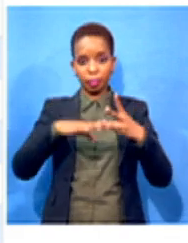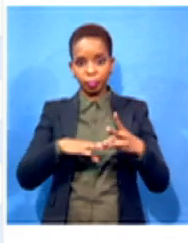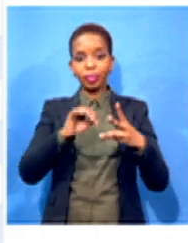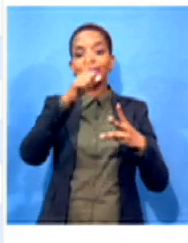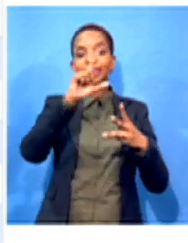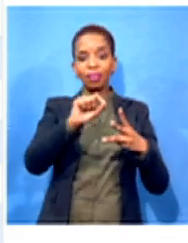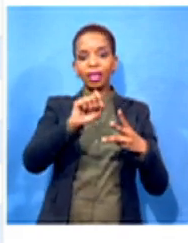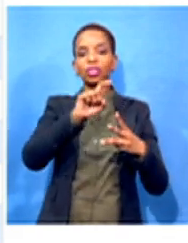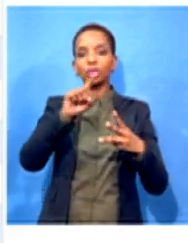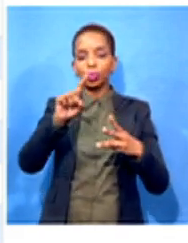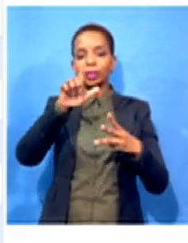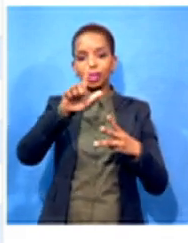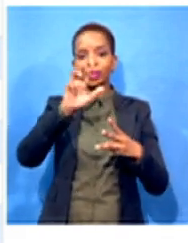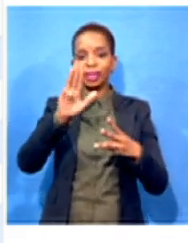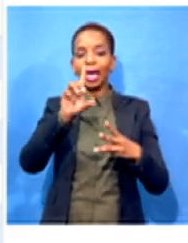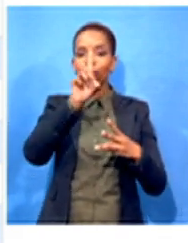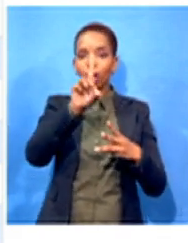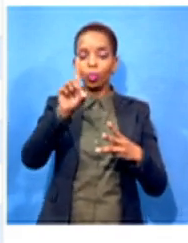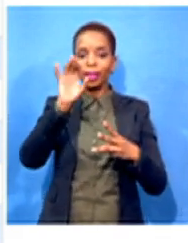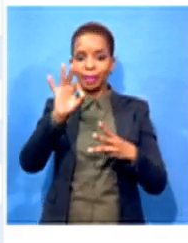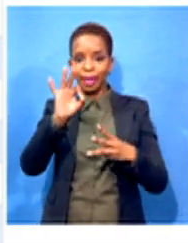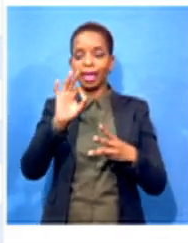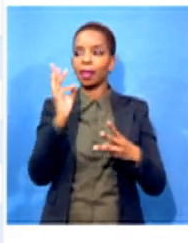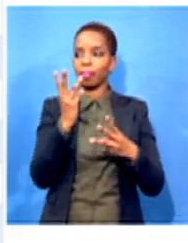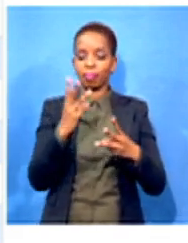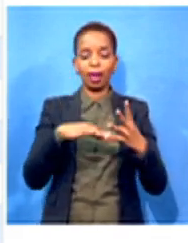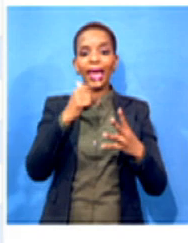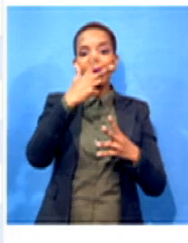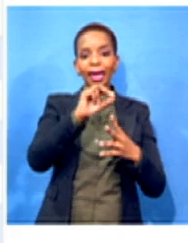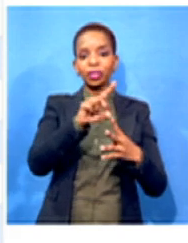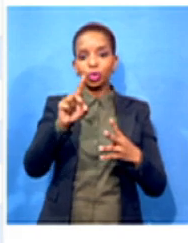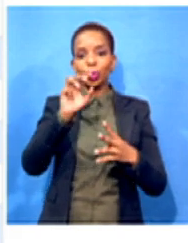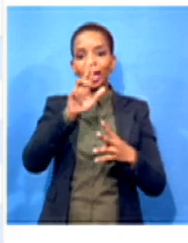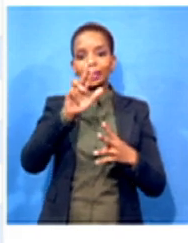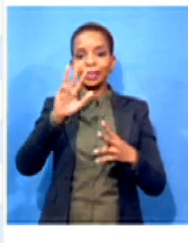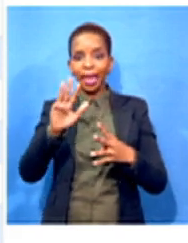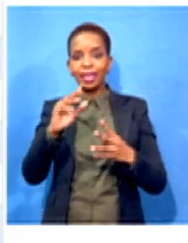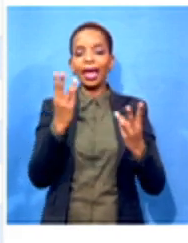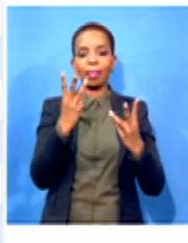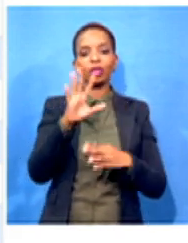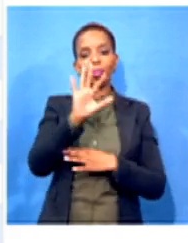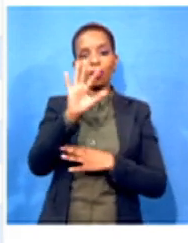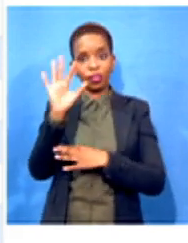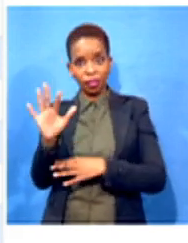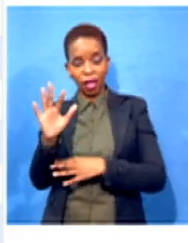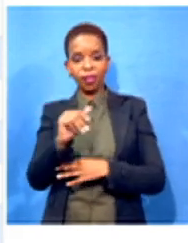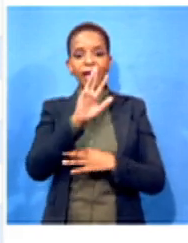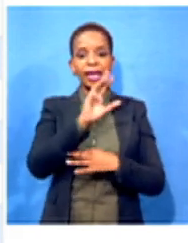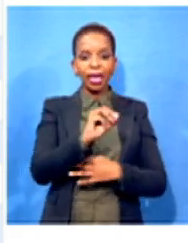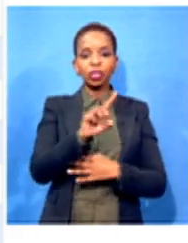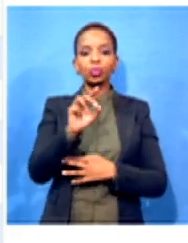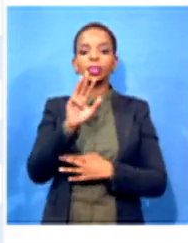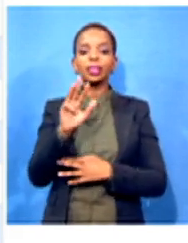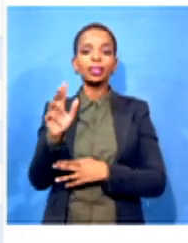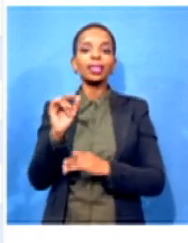79 is 113 people. 80 to 89, 55 people, 90 to 99, 11, and